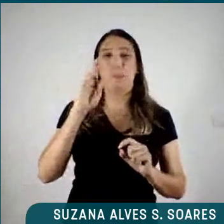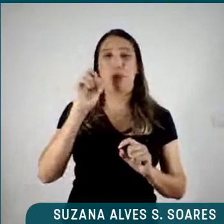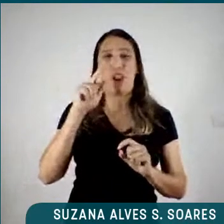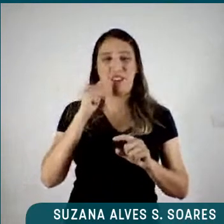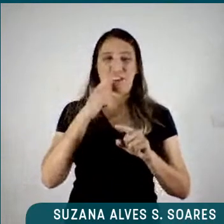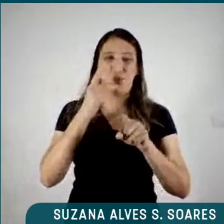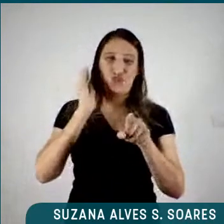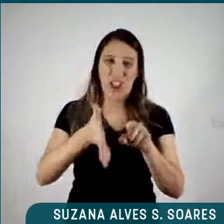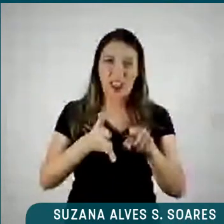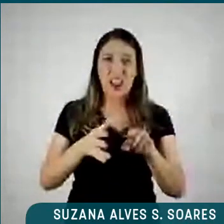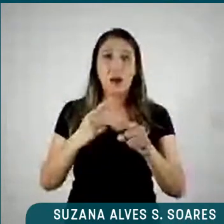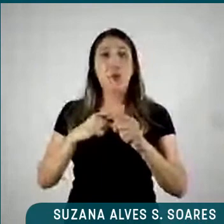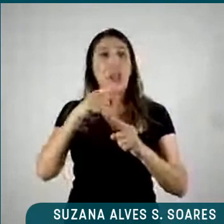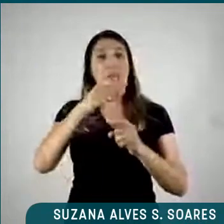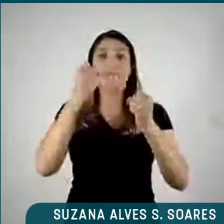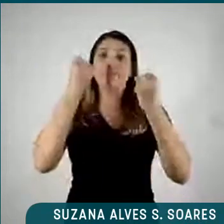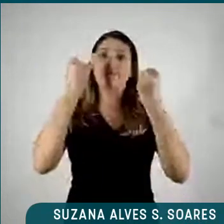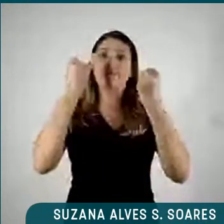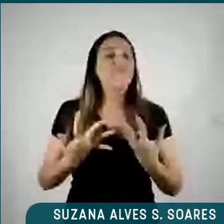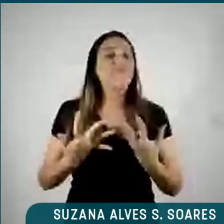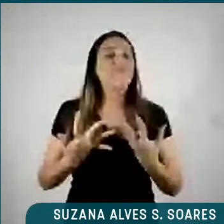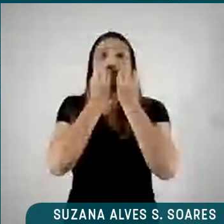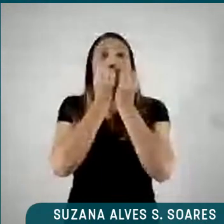about the topics that